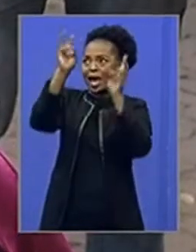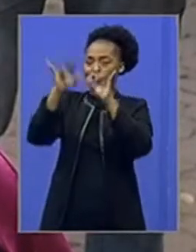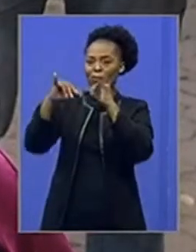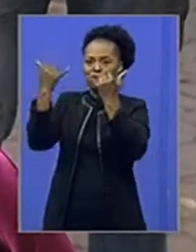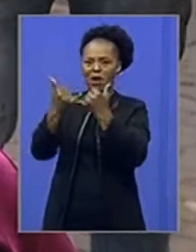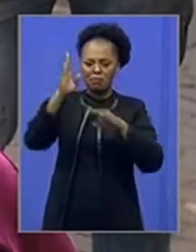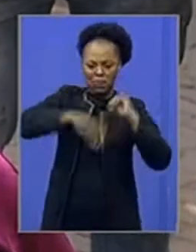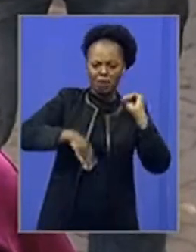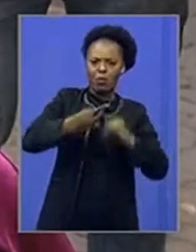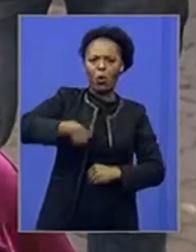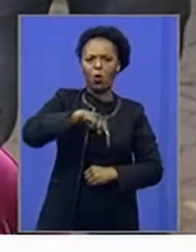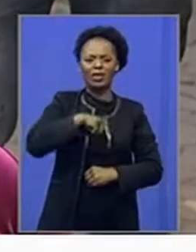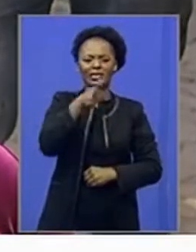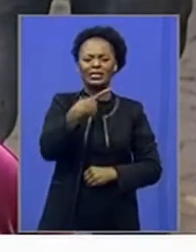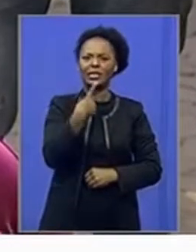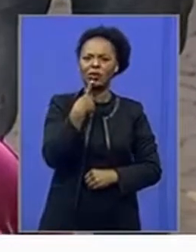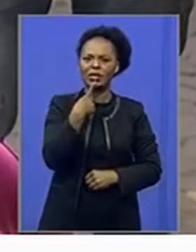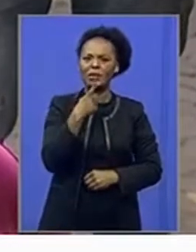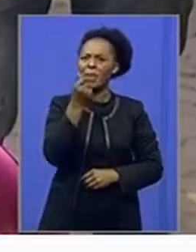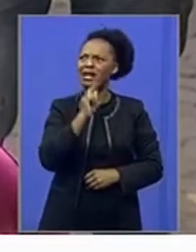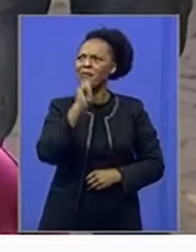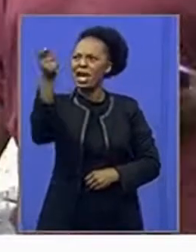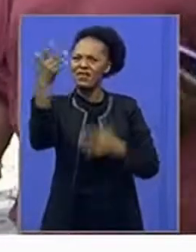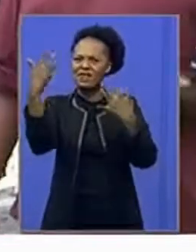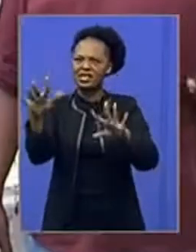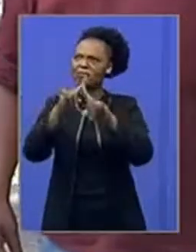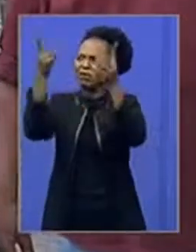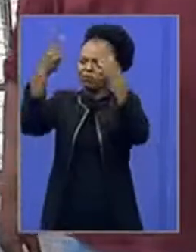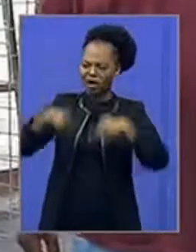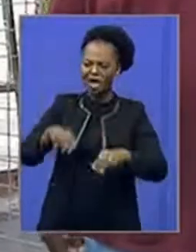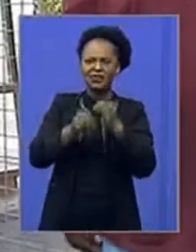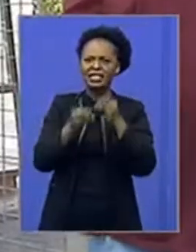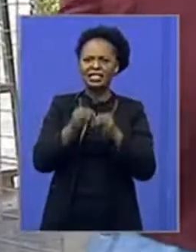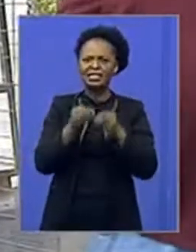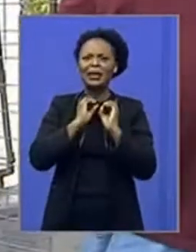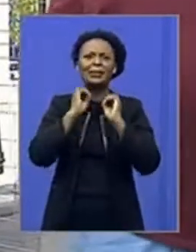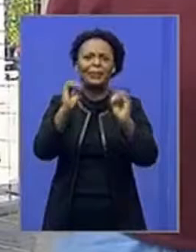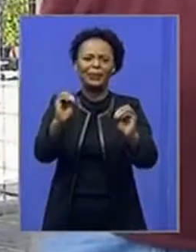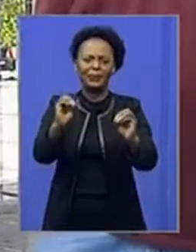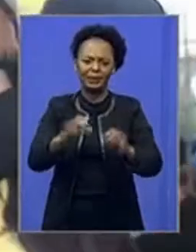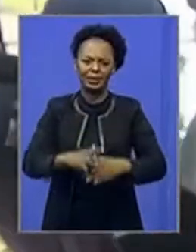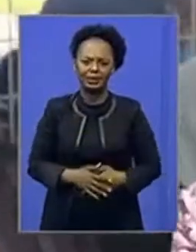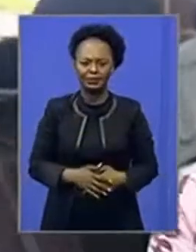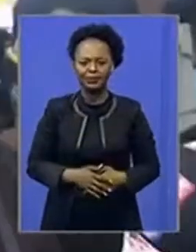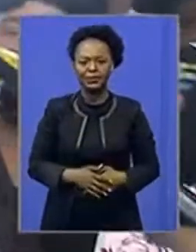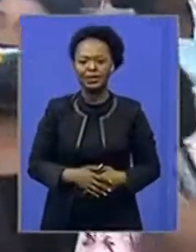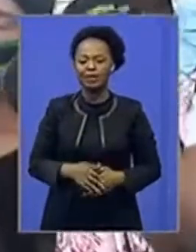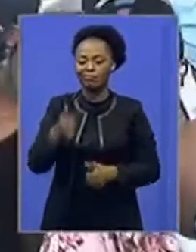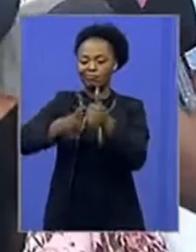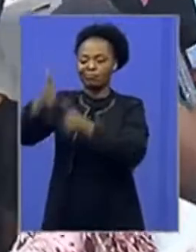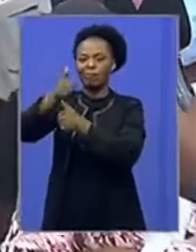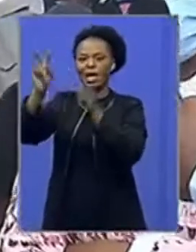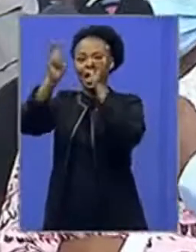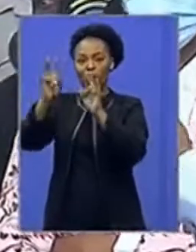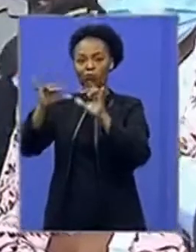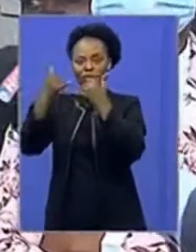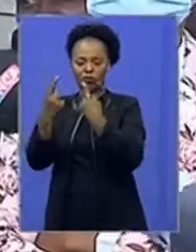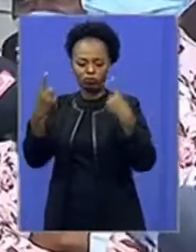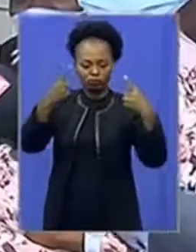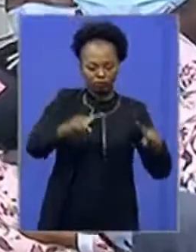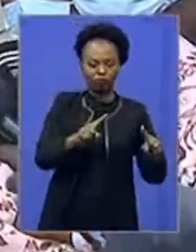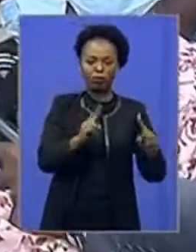money, but they didn't show up to now. Batlhankedi ba Eskom ba ile ba iponagatša. They disconnected in Sharpeville. Ba